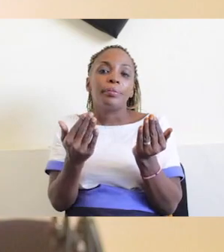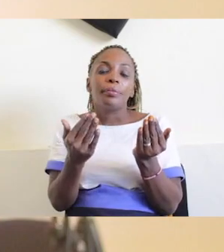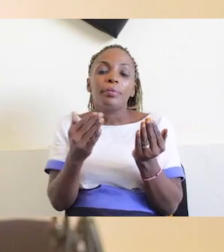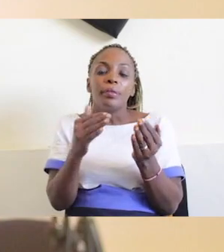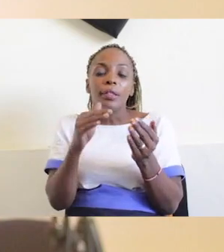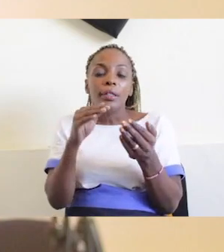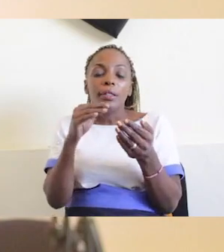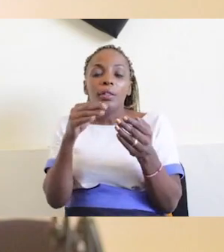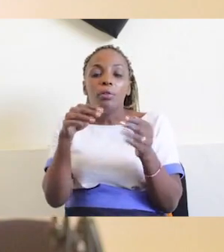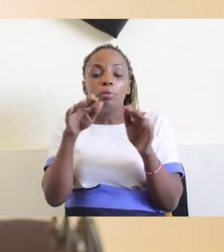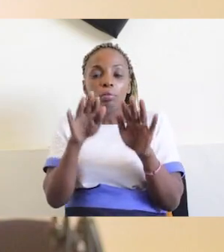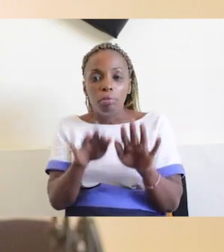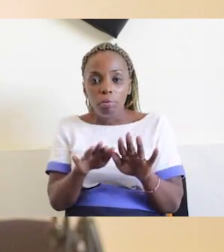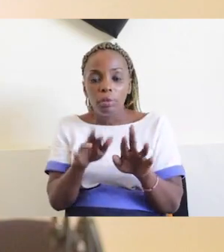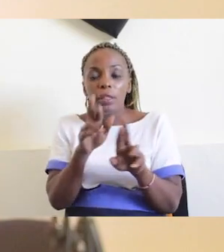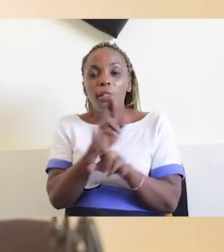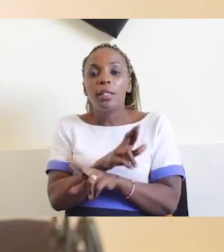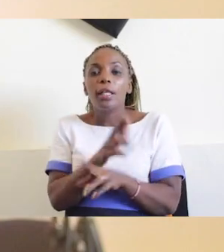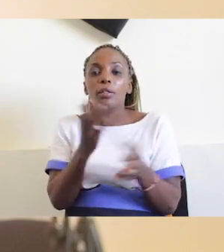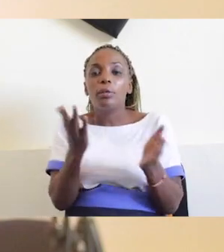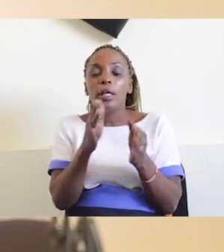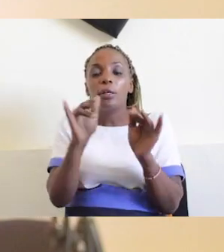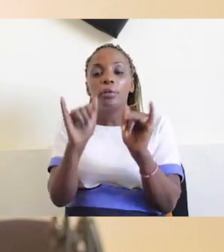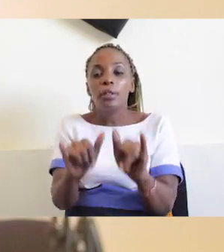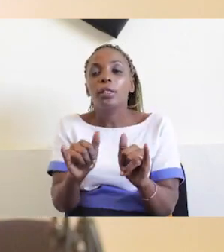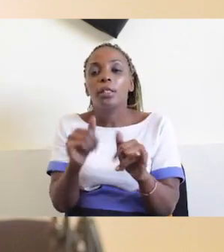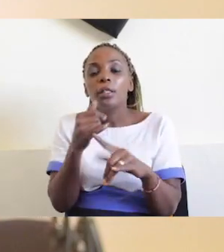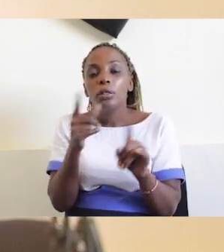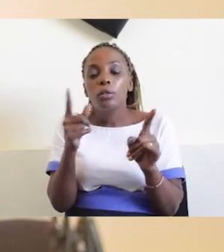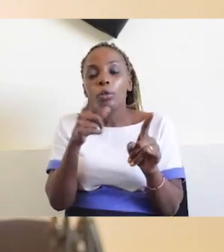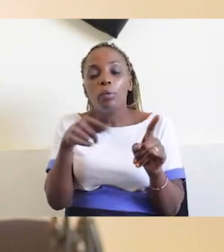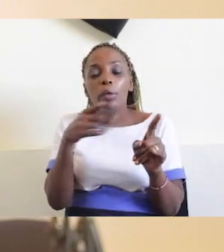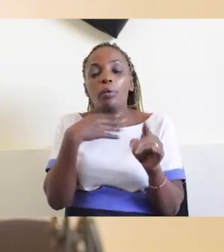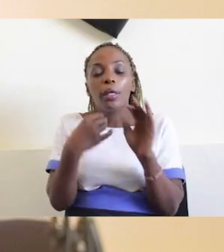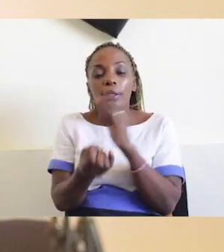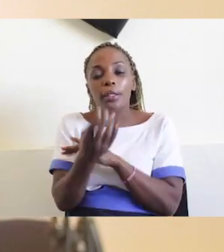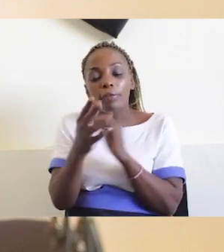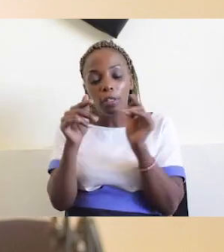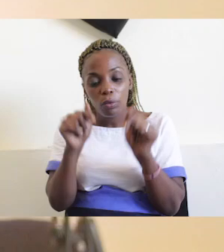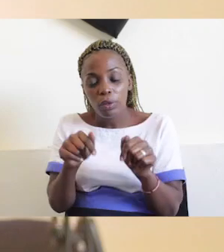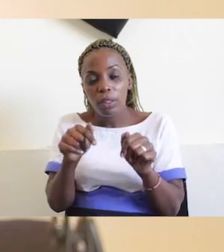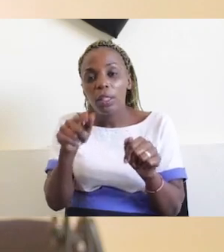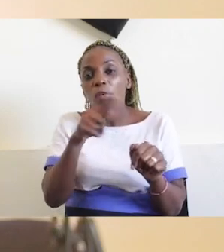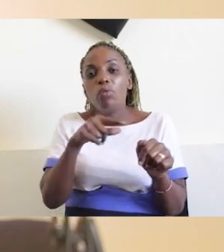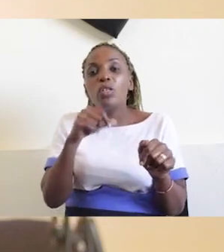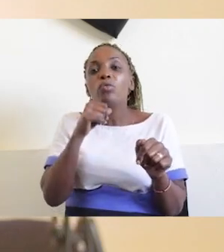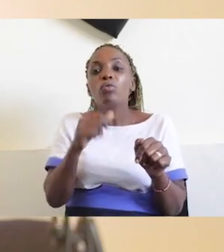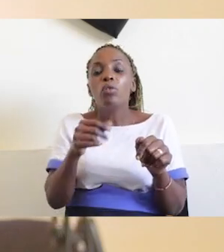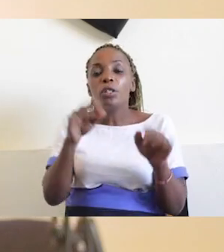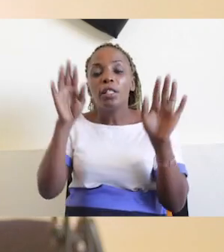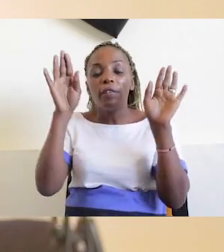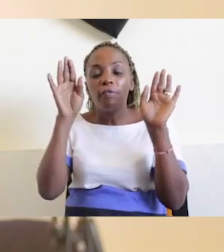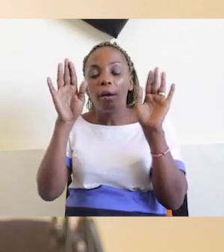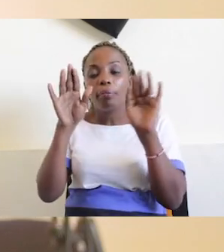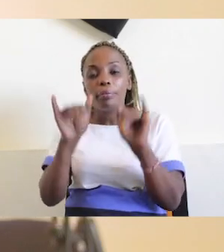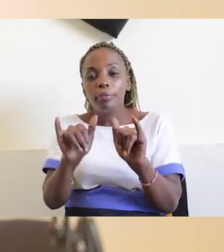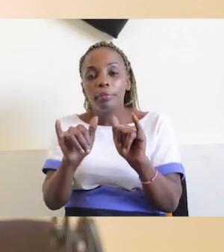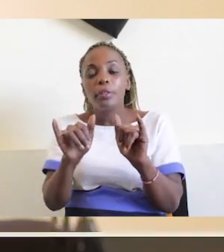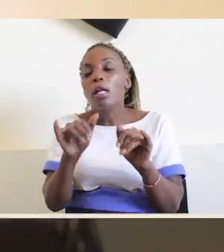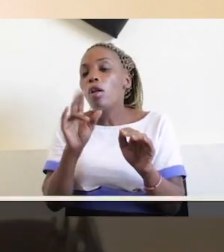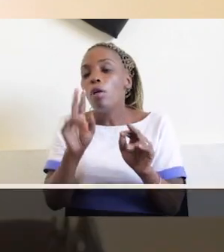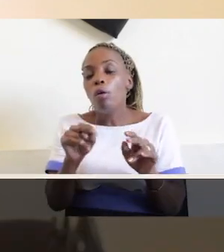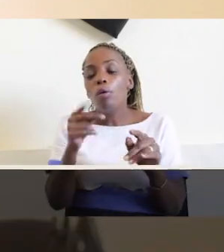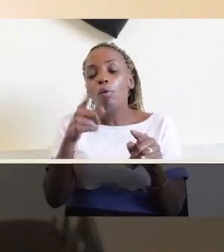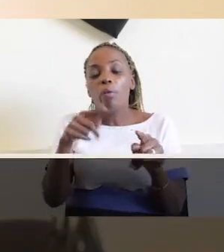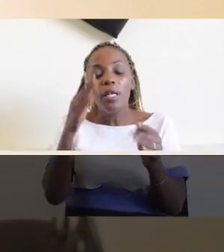a place to perch, and that is where you settle. And so we are saying today that we are not going to settle for that. We are not going